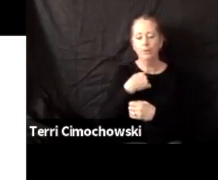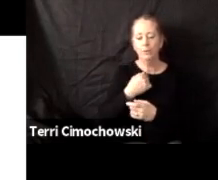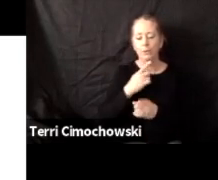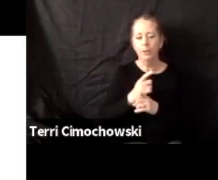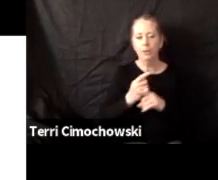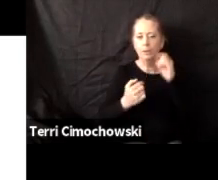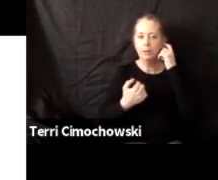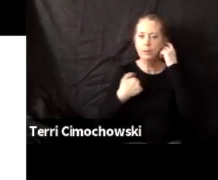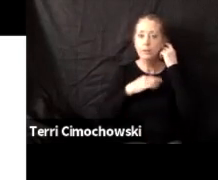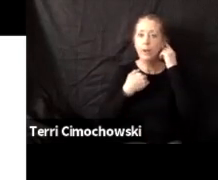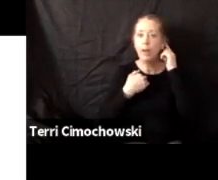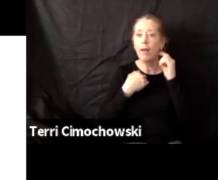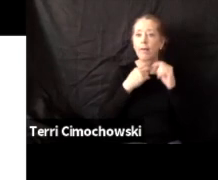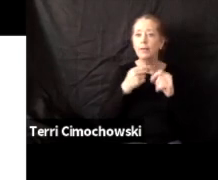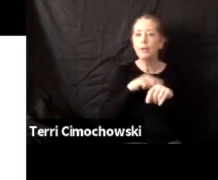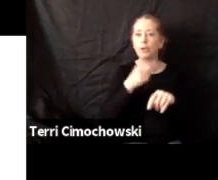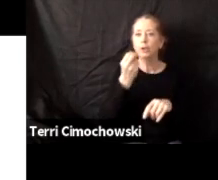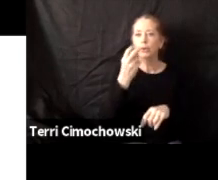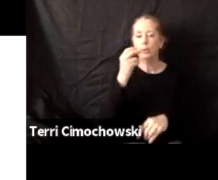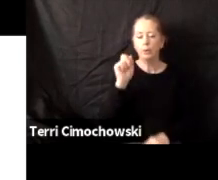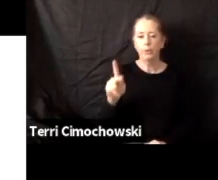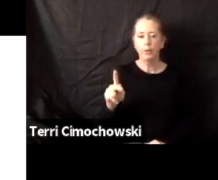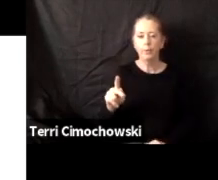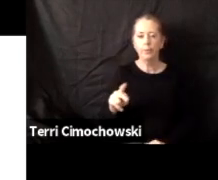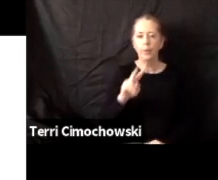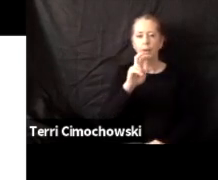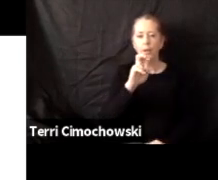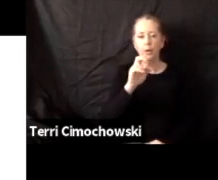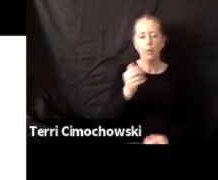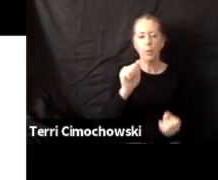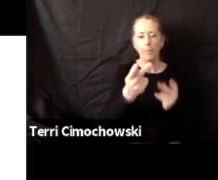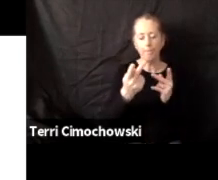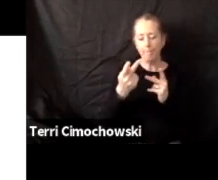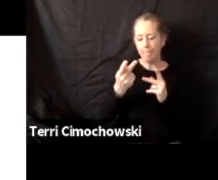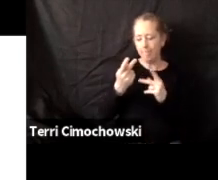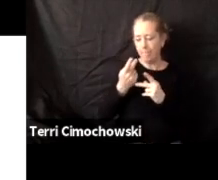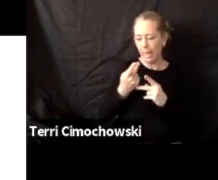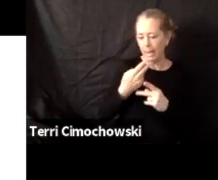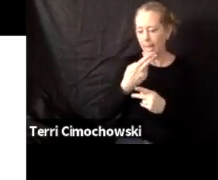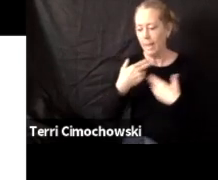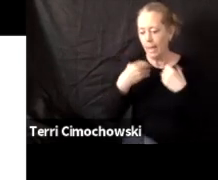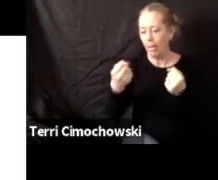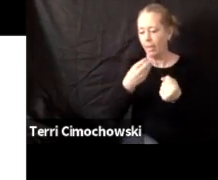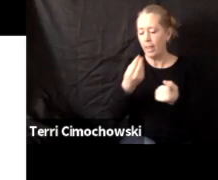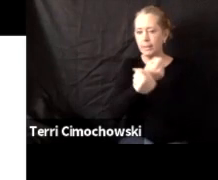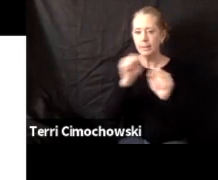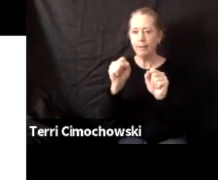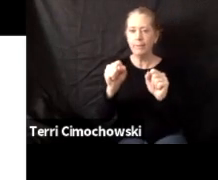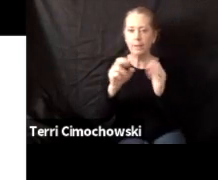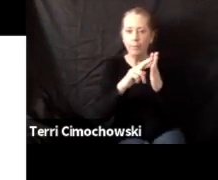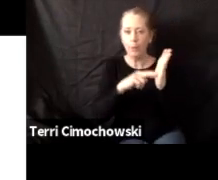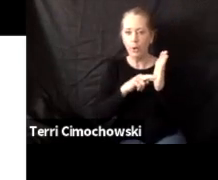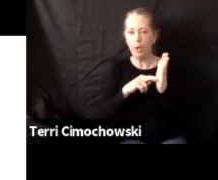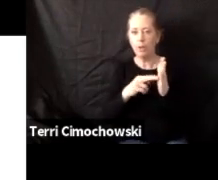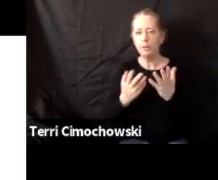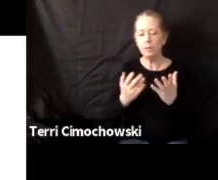Venturing, do we have until noon? Yeah. Okay. Venturing kind of back to the health and safety protocols a little bit.